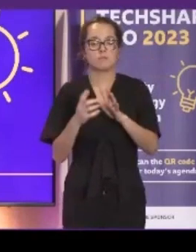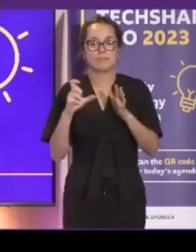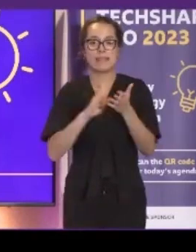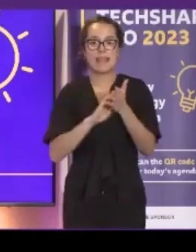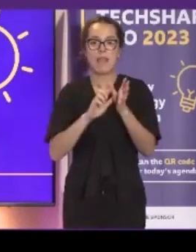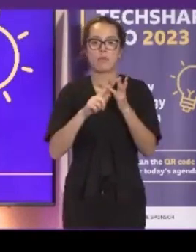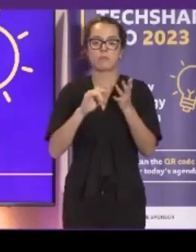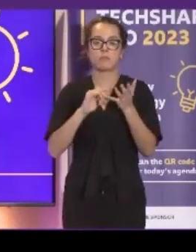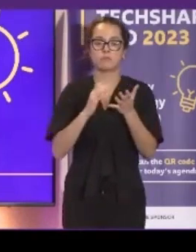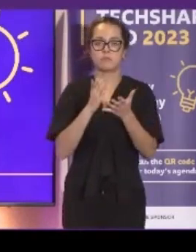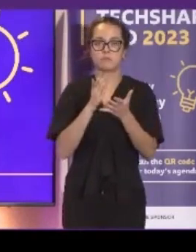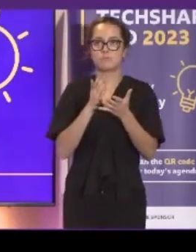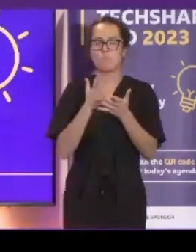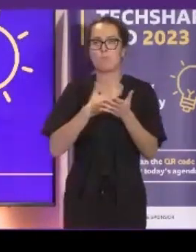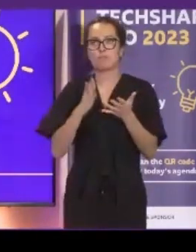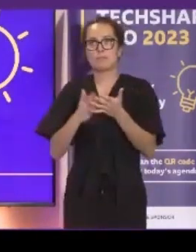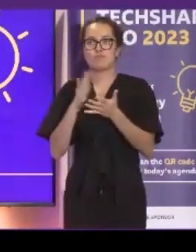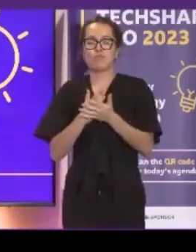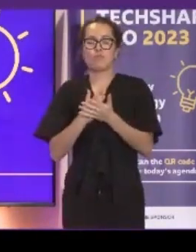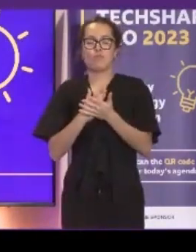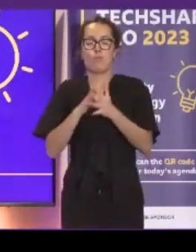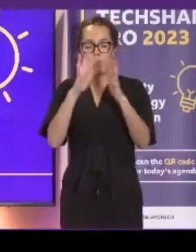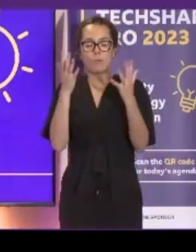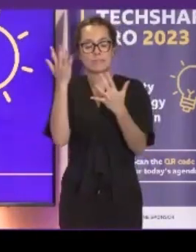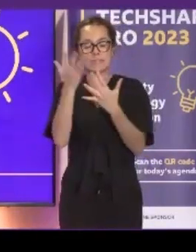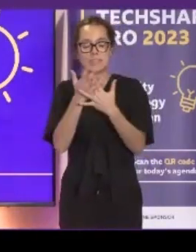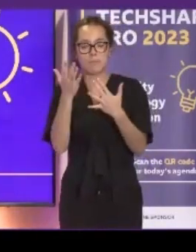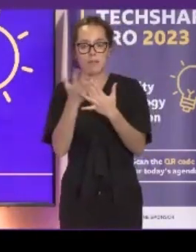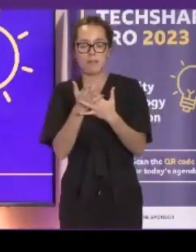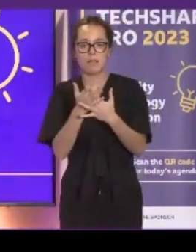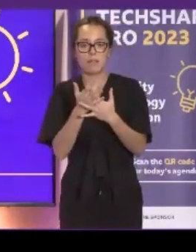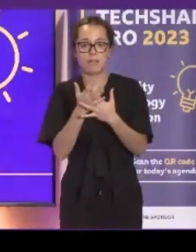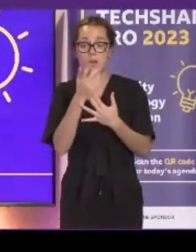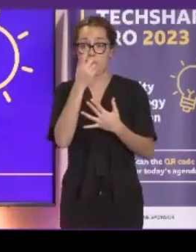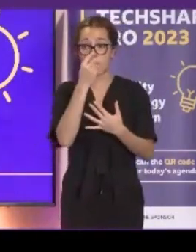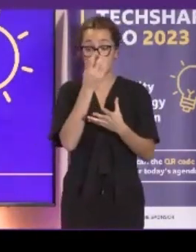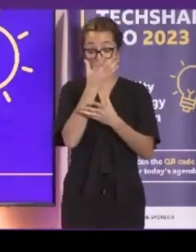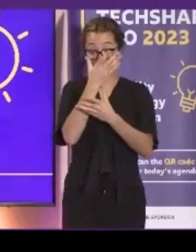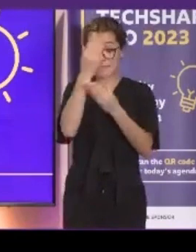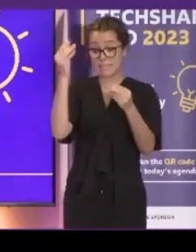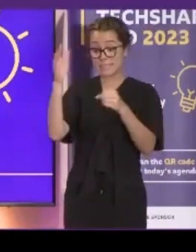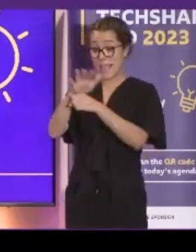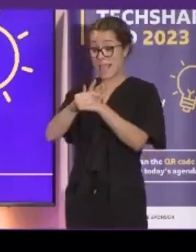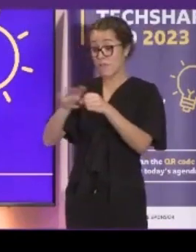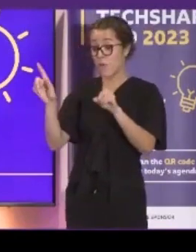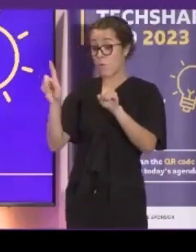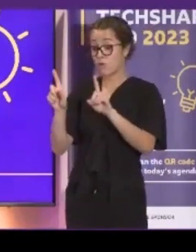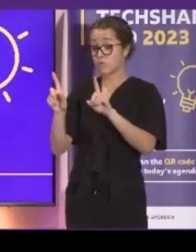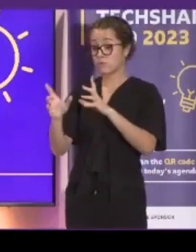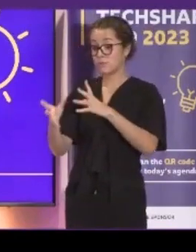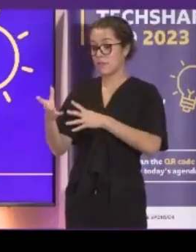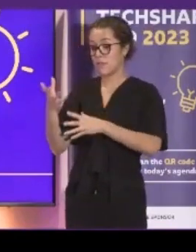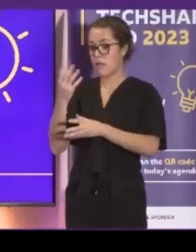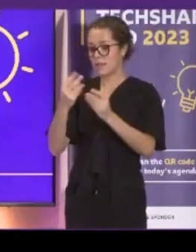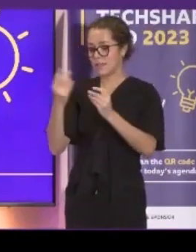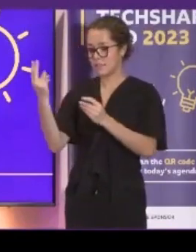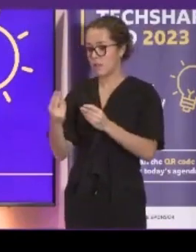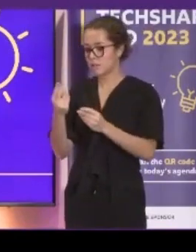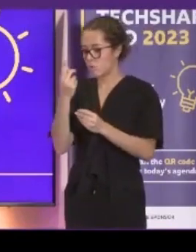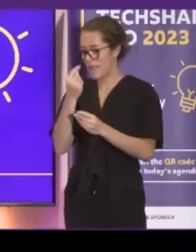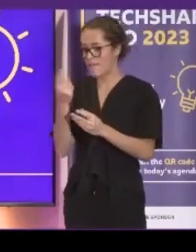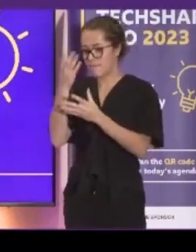is more important than ever. And an area that can be overlooked in learning design is